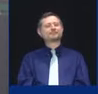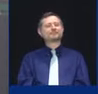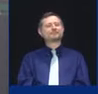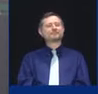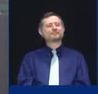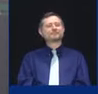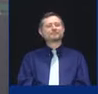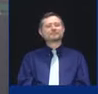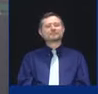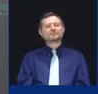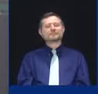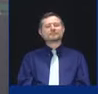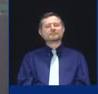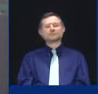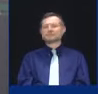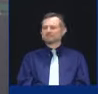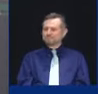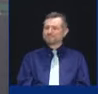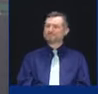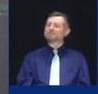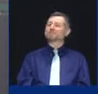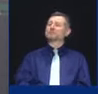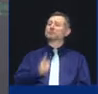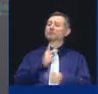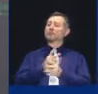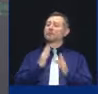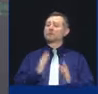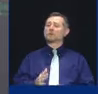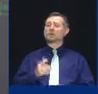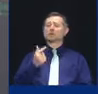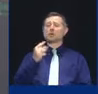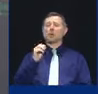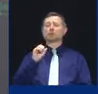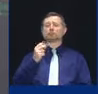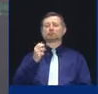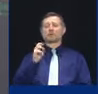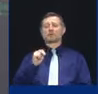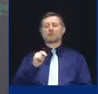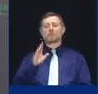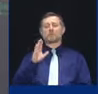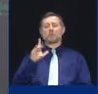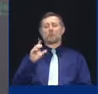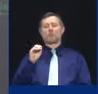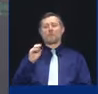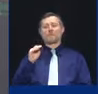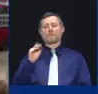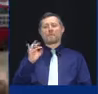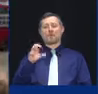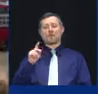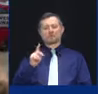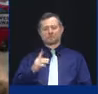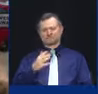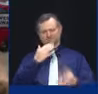Doug Bloomfield, supervisor of Goshen, congratulations and thank you. Please stand, Doug.